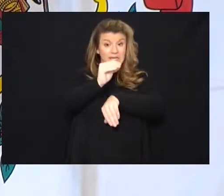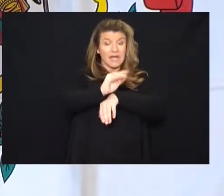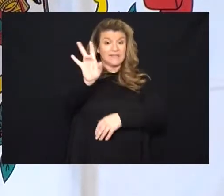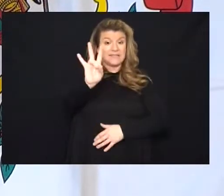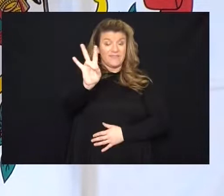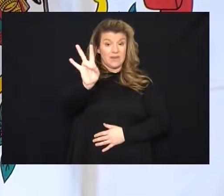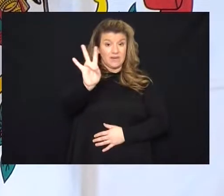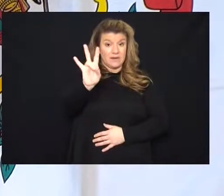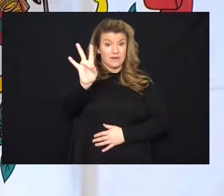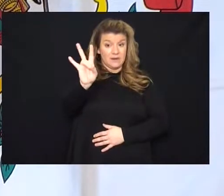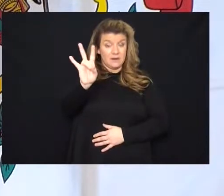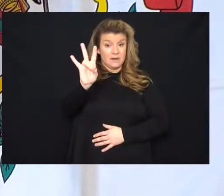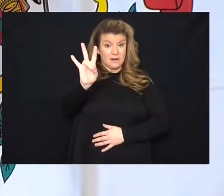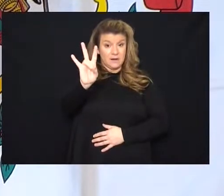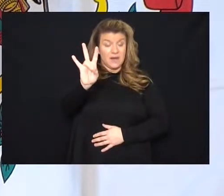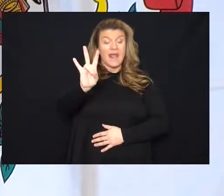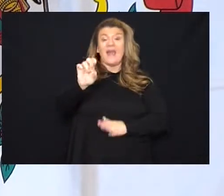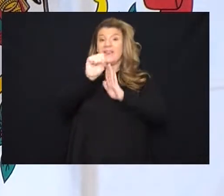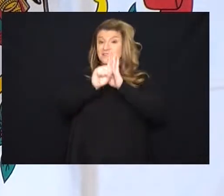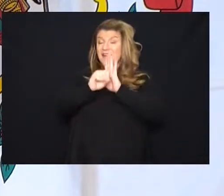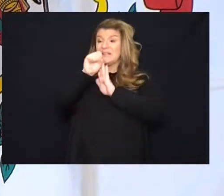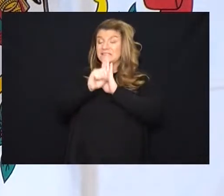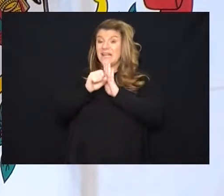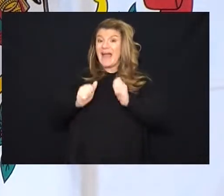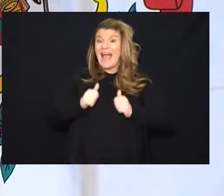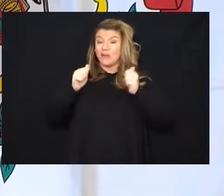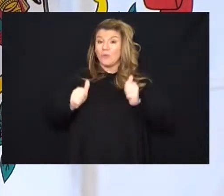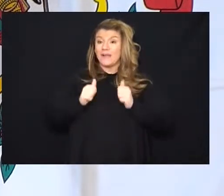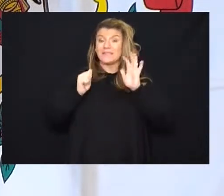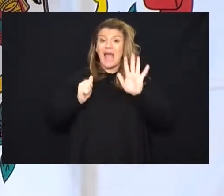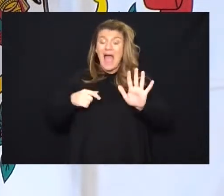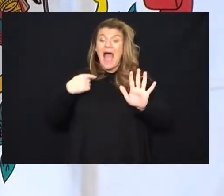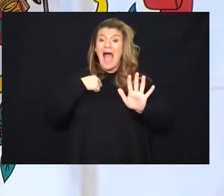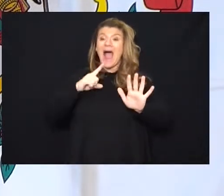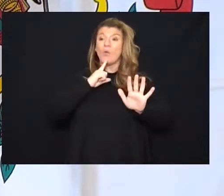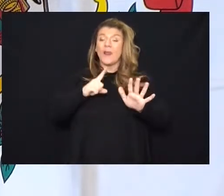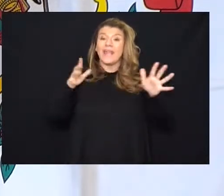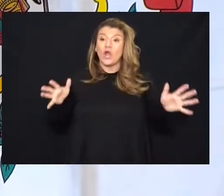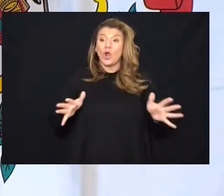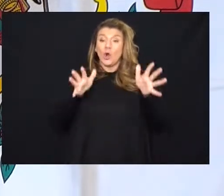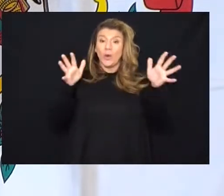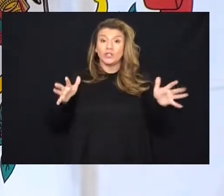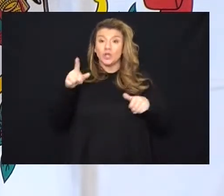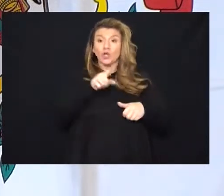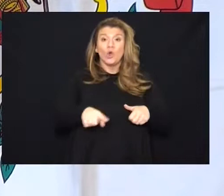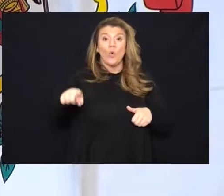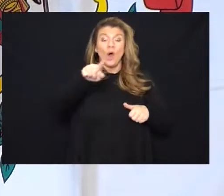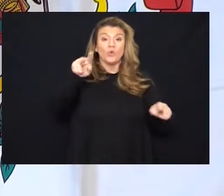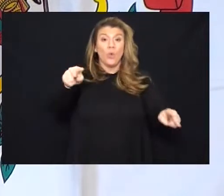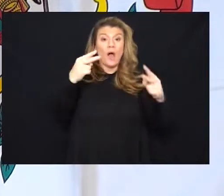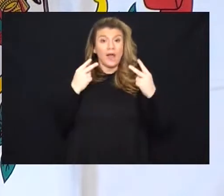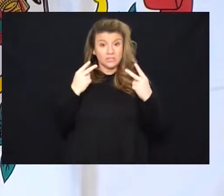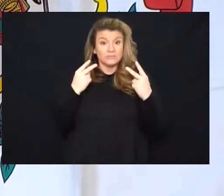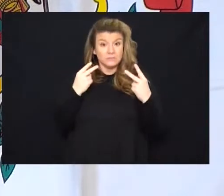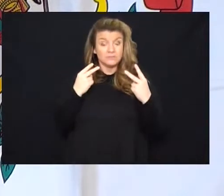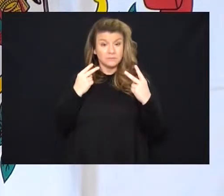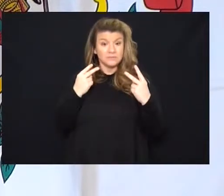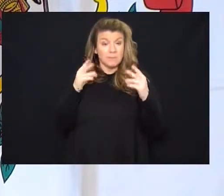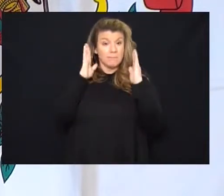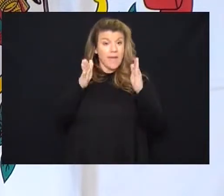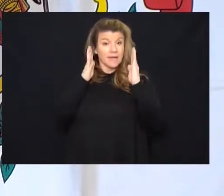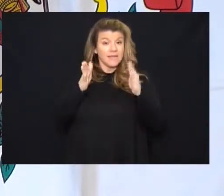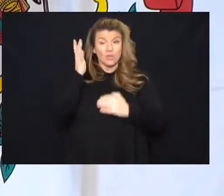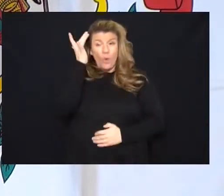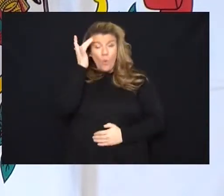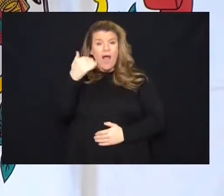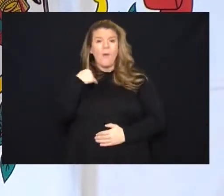7 o'clock. In the State of the State address, I really encourage you to tune in and to watch, because there's